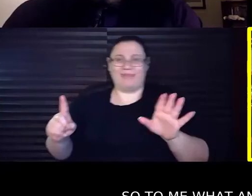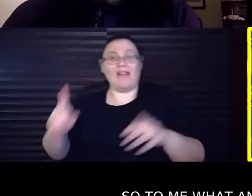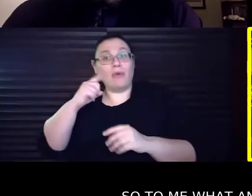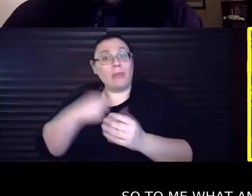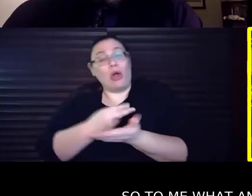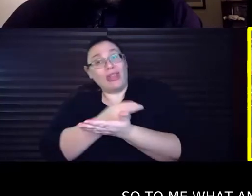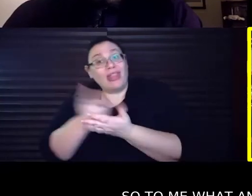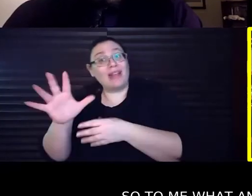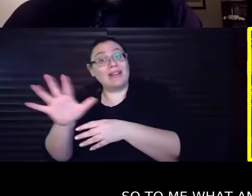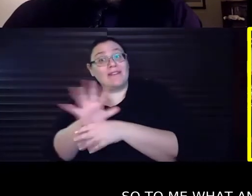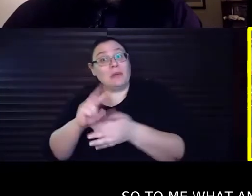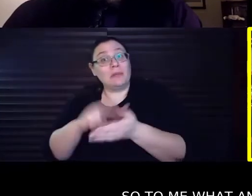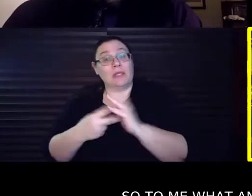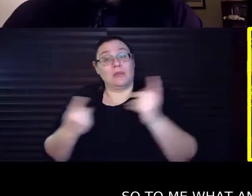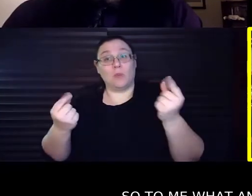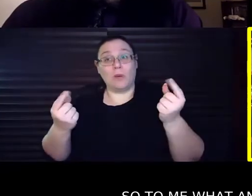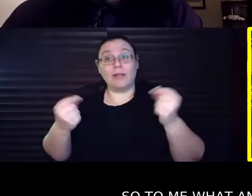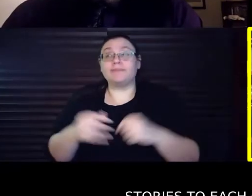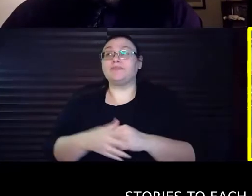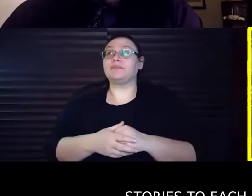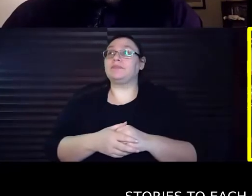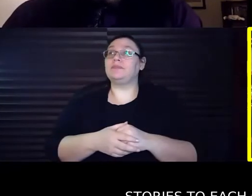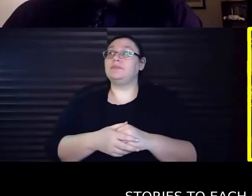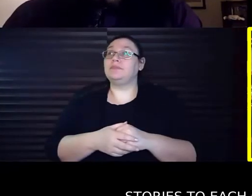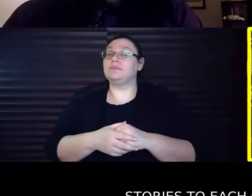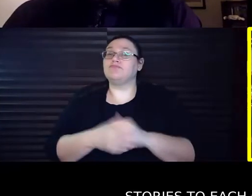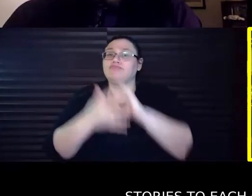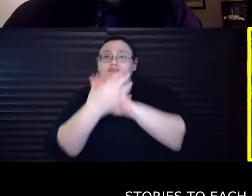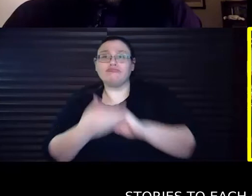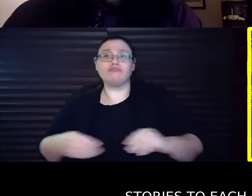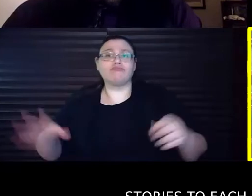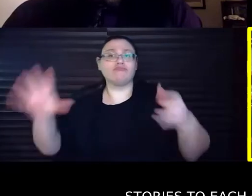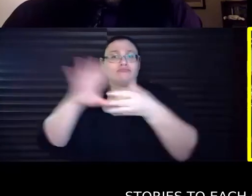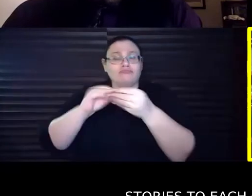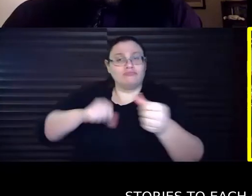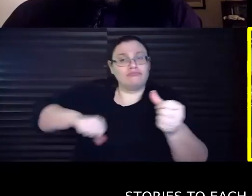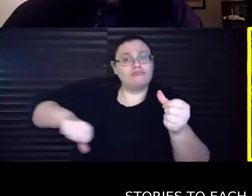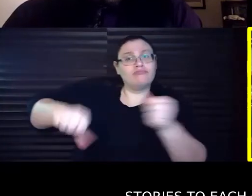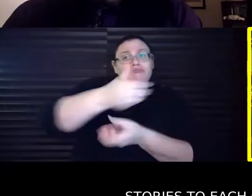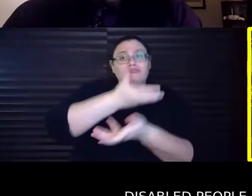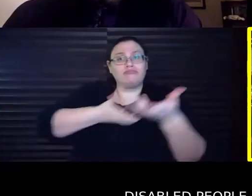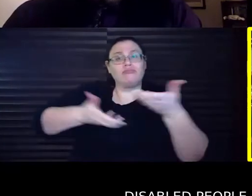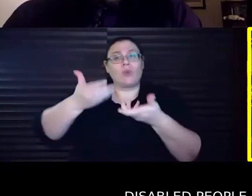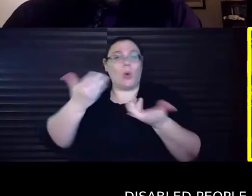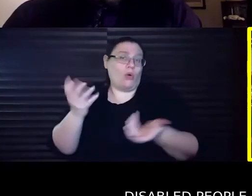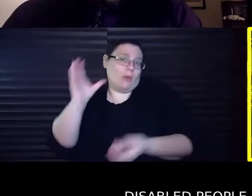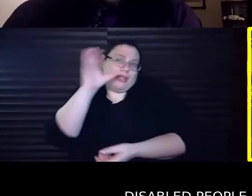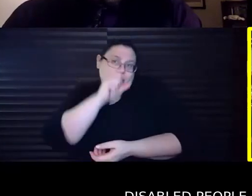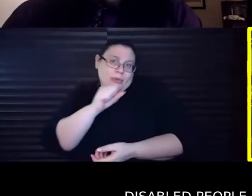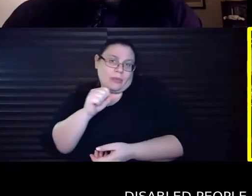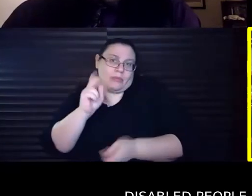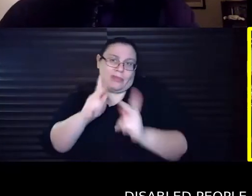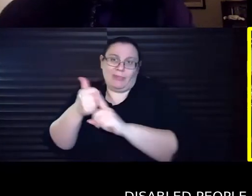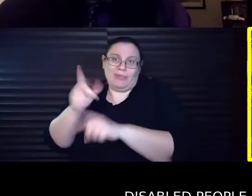be where we're telling our stories to each other, or we're assuming there are disabled people in